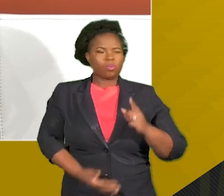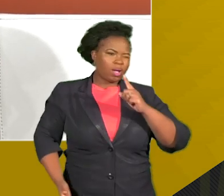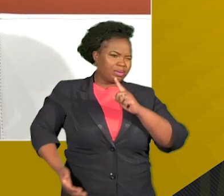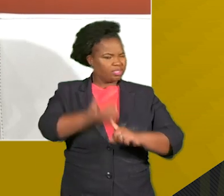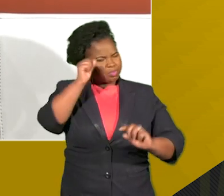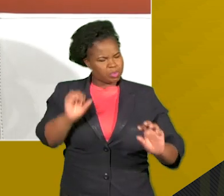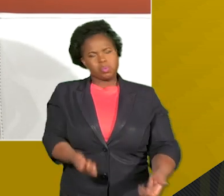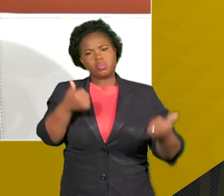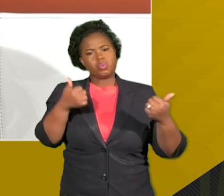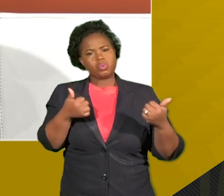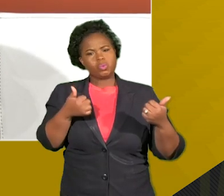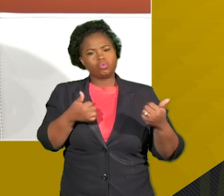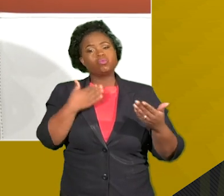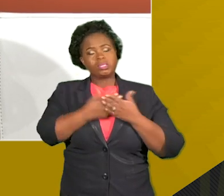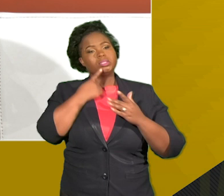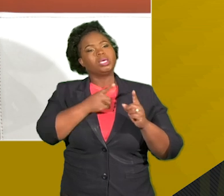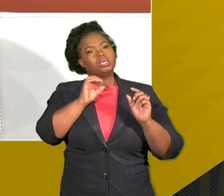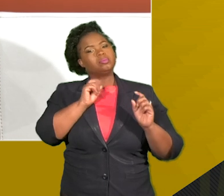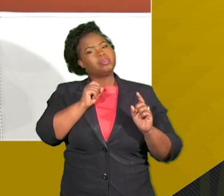in pinpoint? So